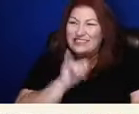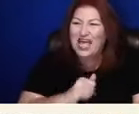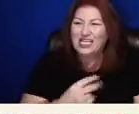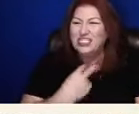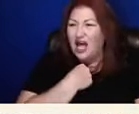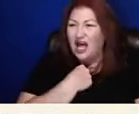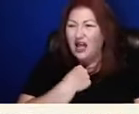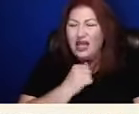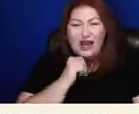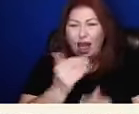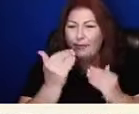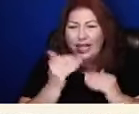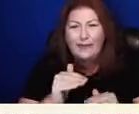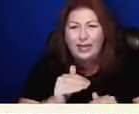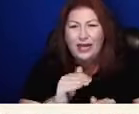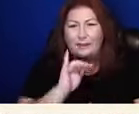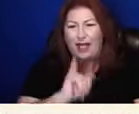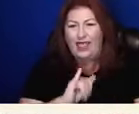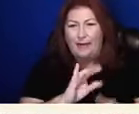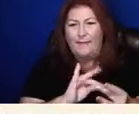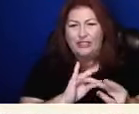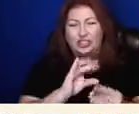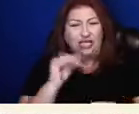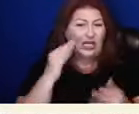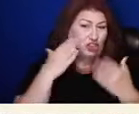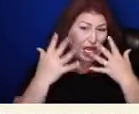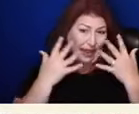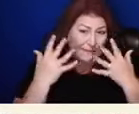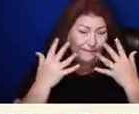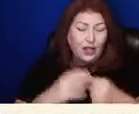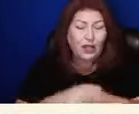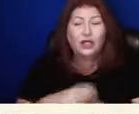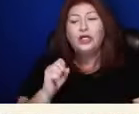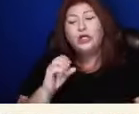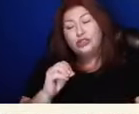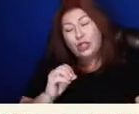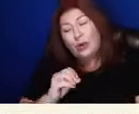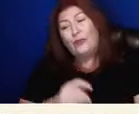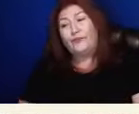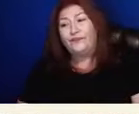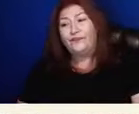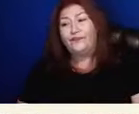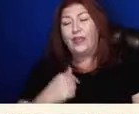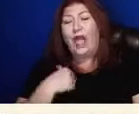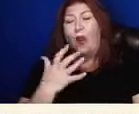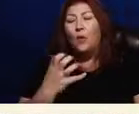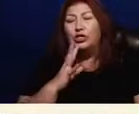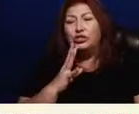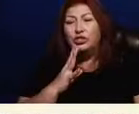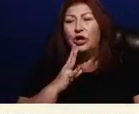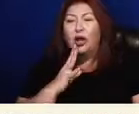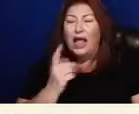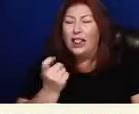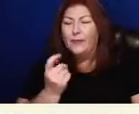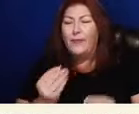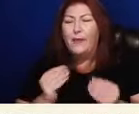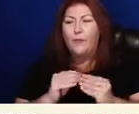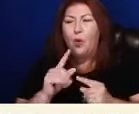not be limited by those messages of shame. And so I want to talk a little bit more